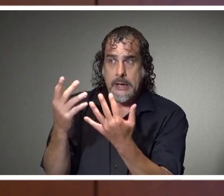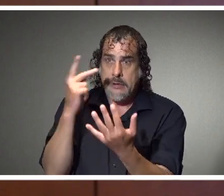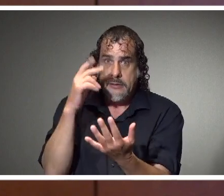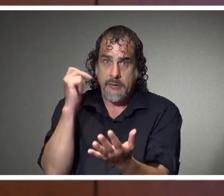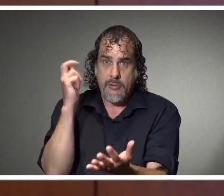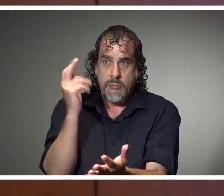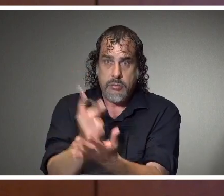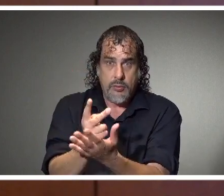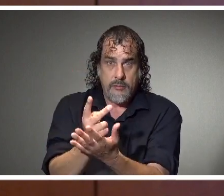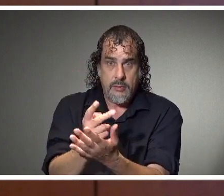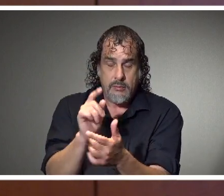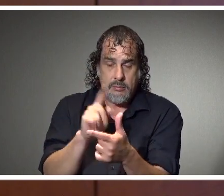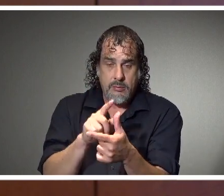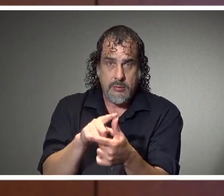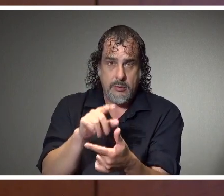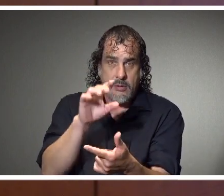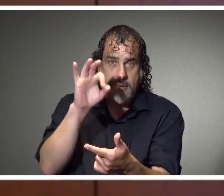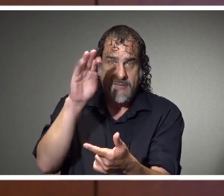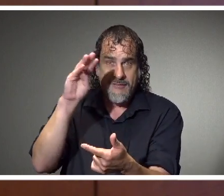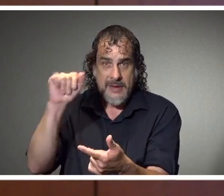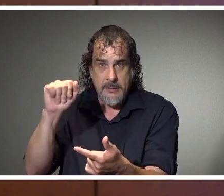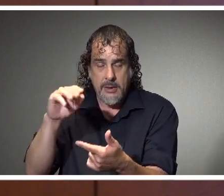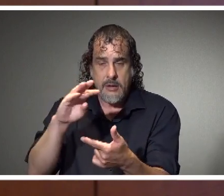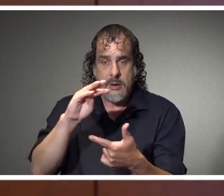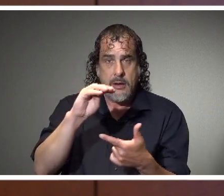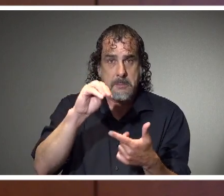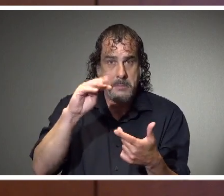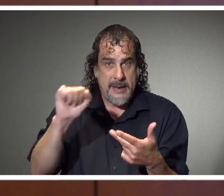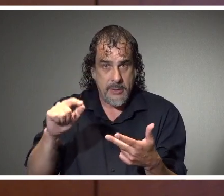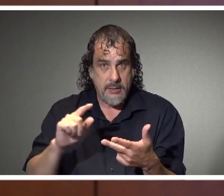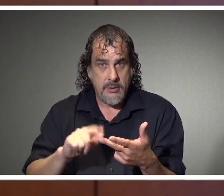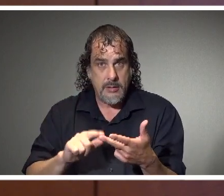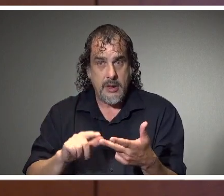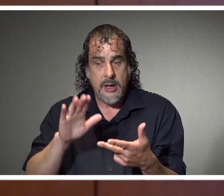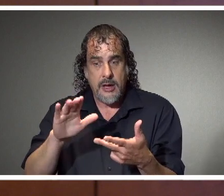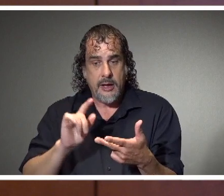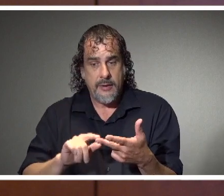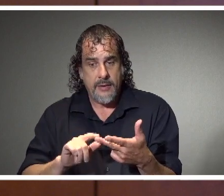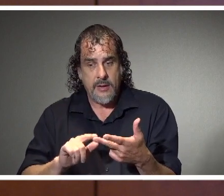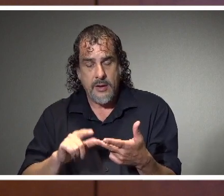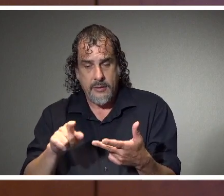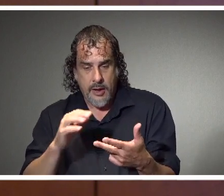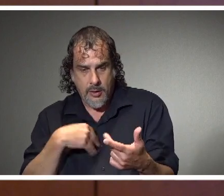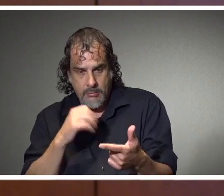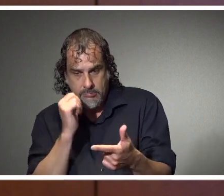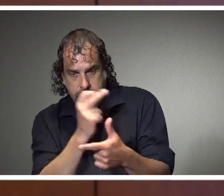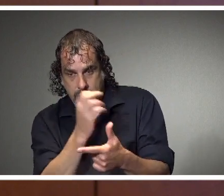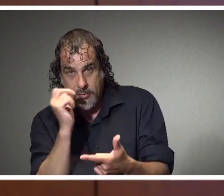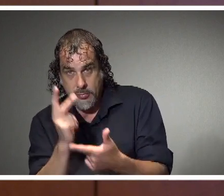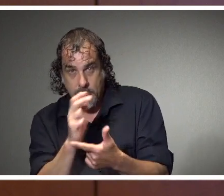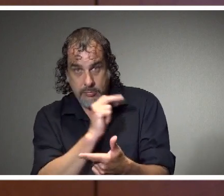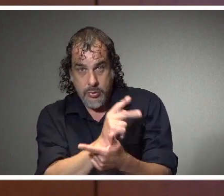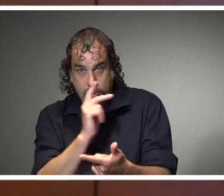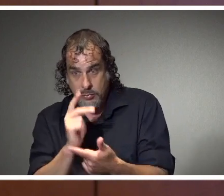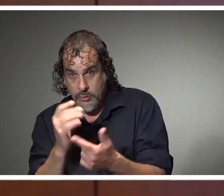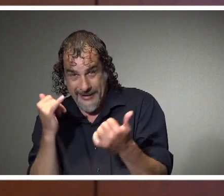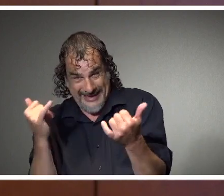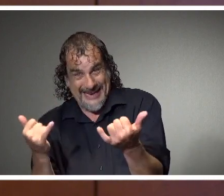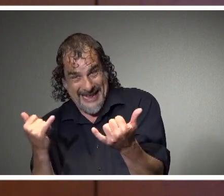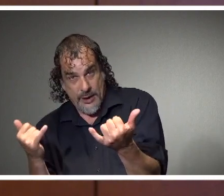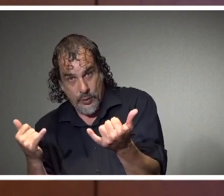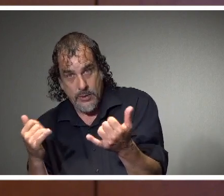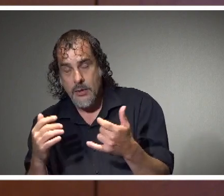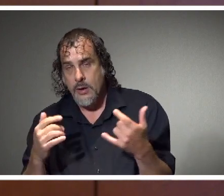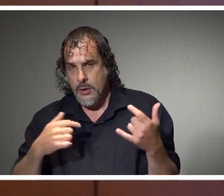joint damage assessments between FEMA, MEMA, and they're actually validating those now. So we hope to be able to